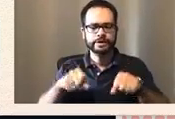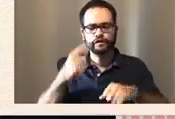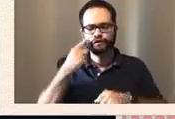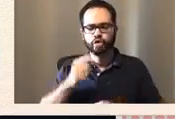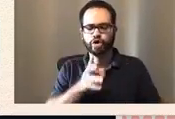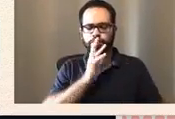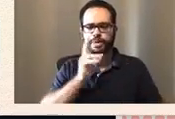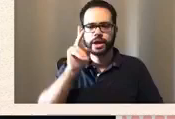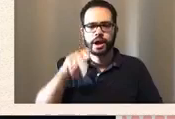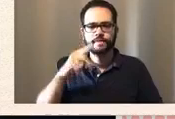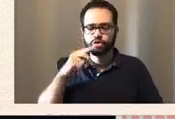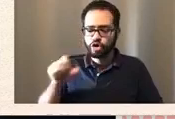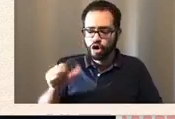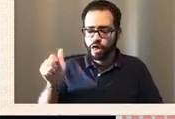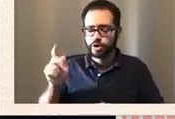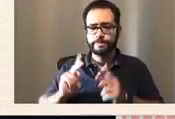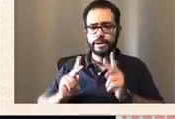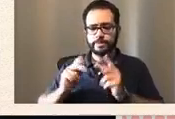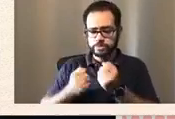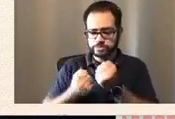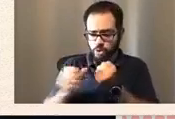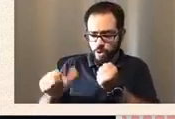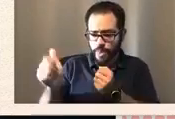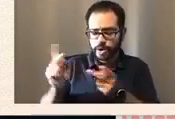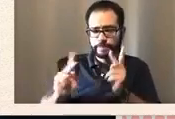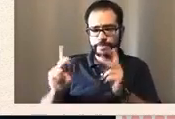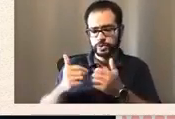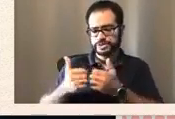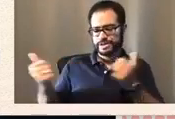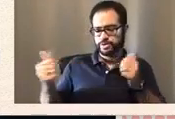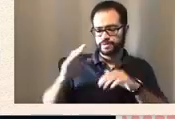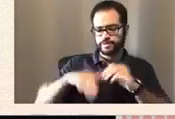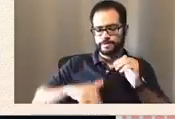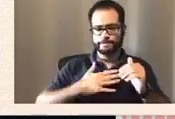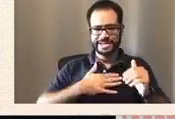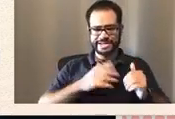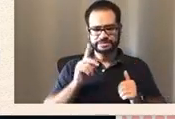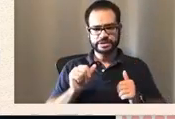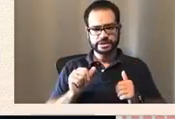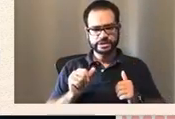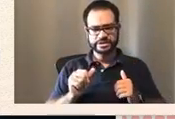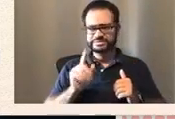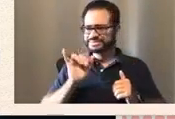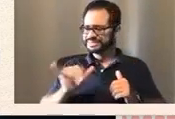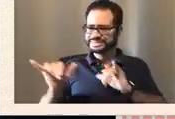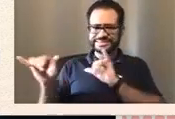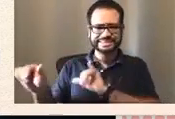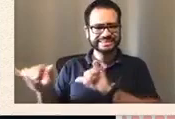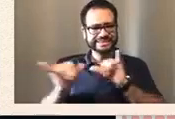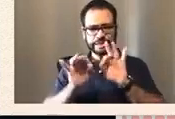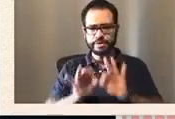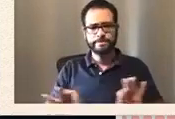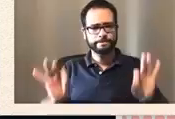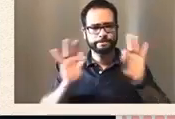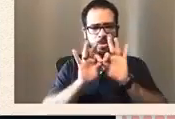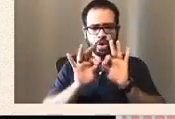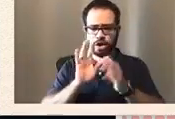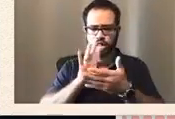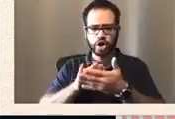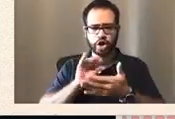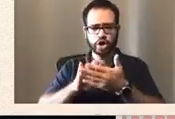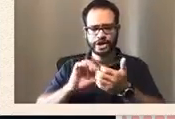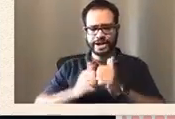people with disabilities that are separate than mine is just as important as learning how to speak up for